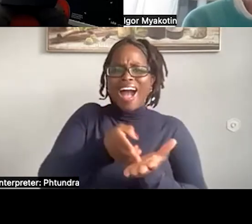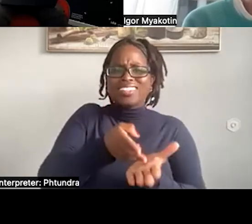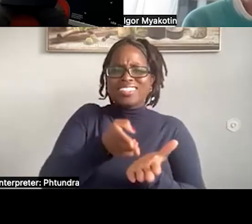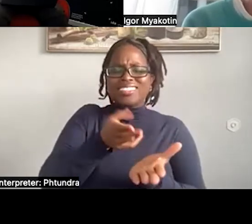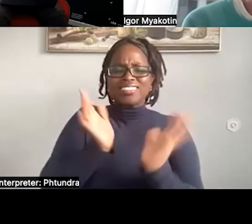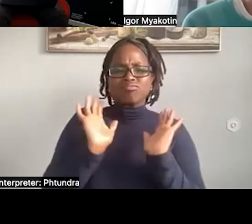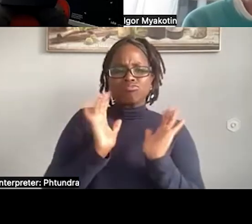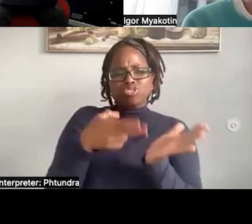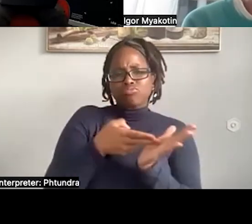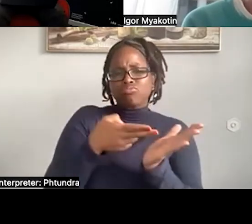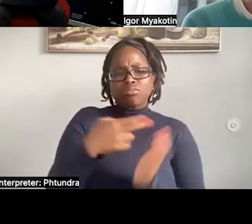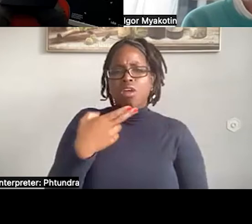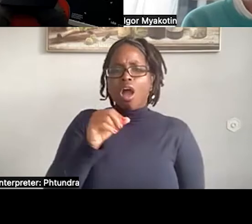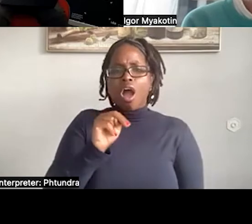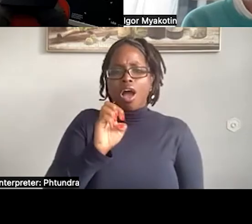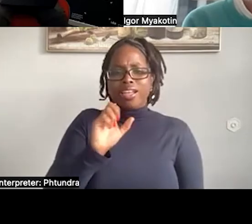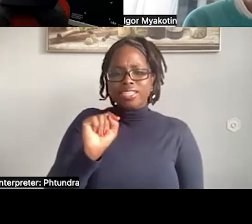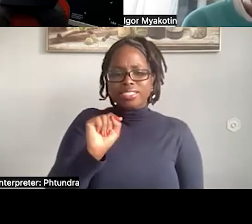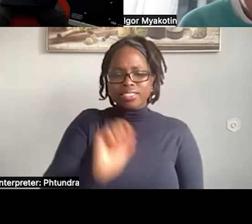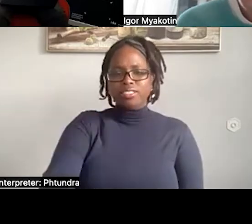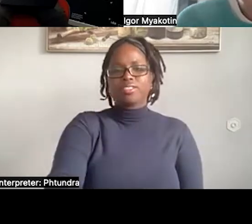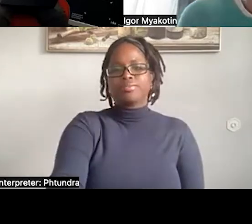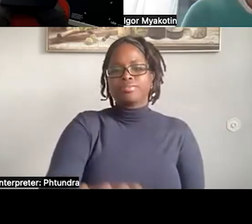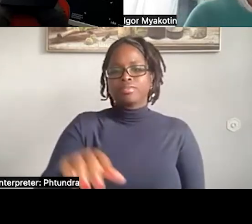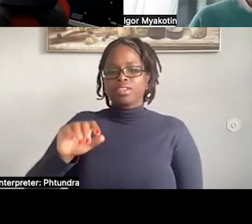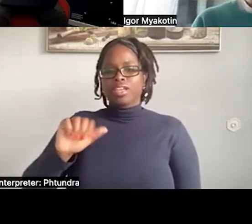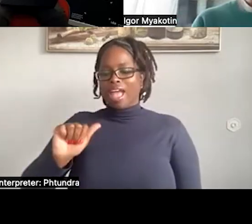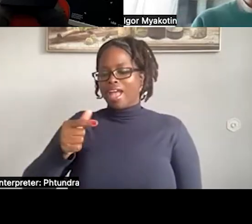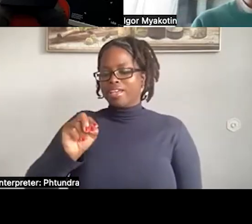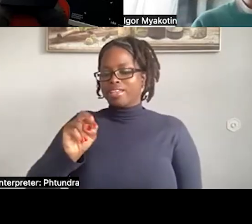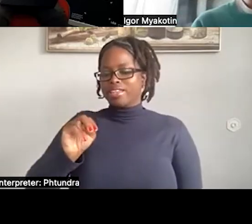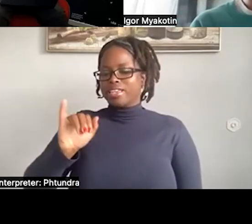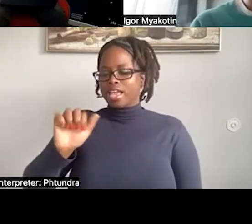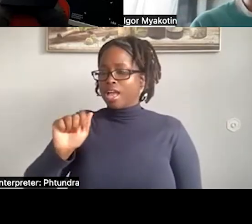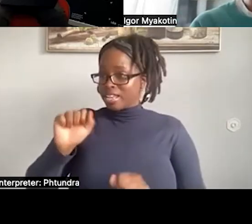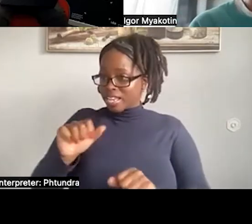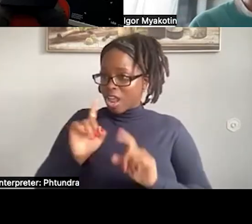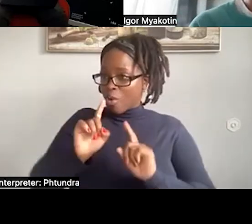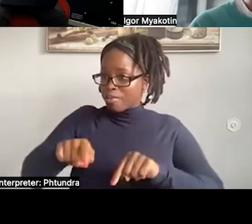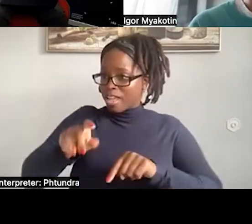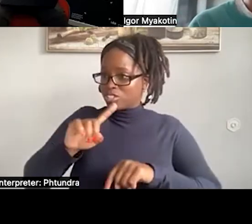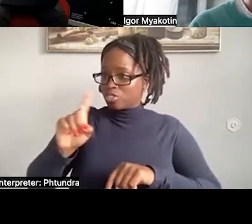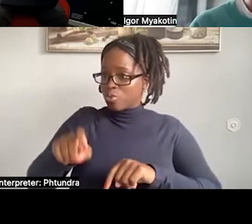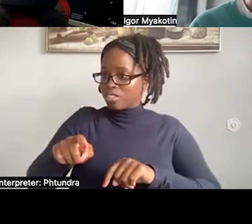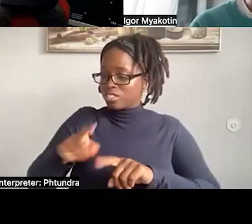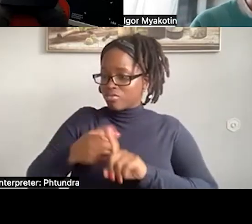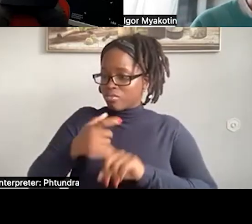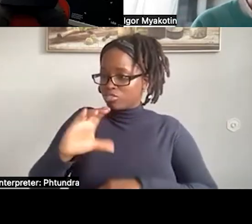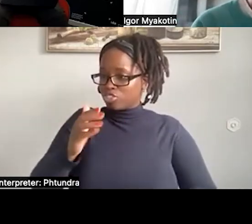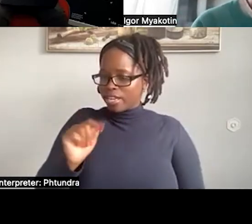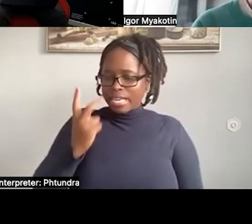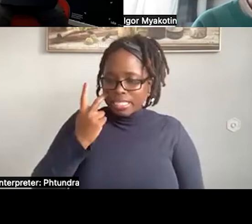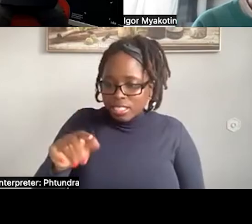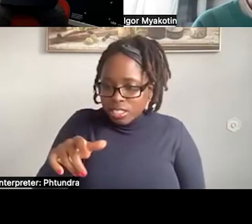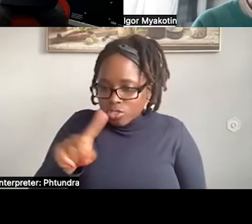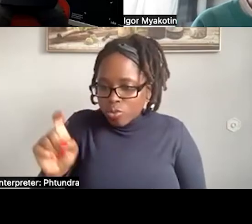know. Such an honest way. Can I reply to the question from the chat, please? I see there is a